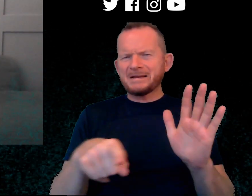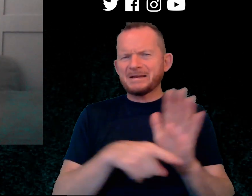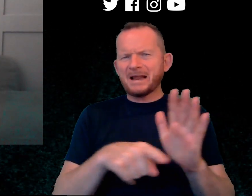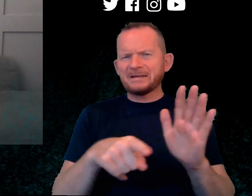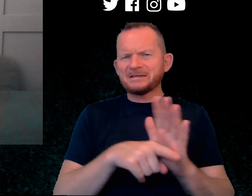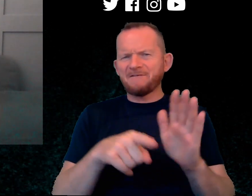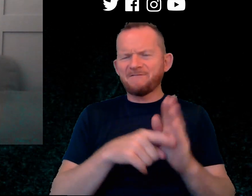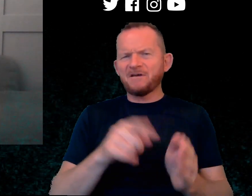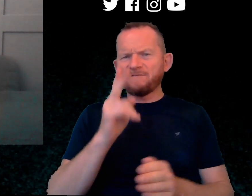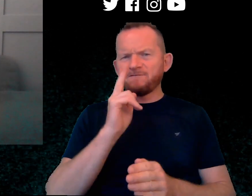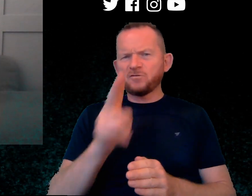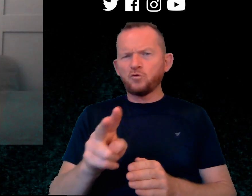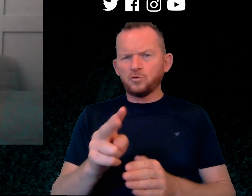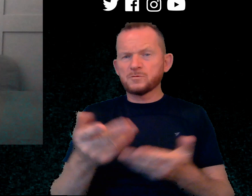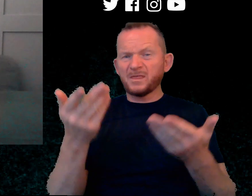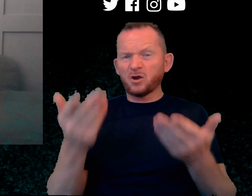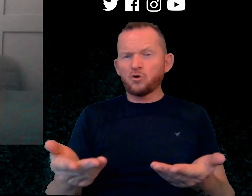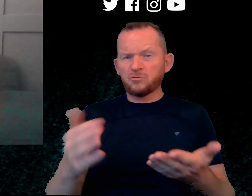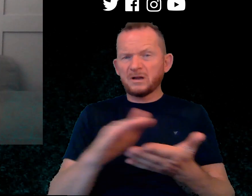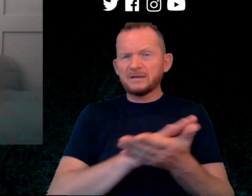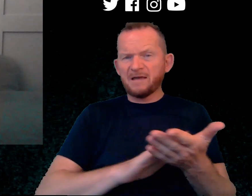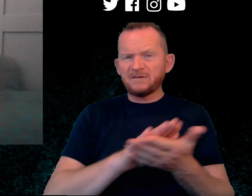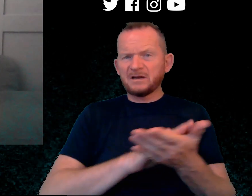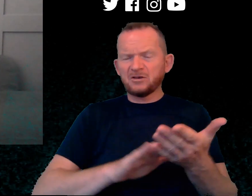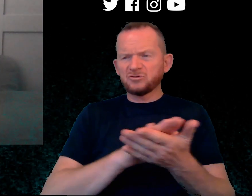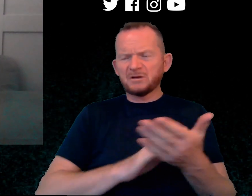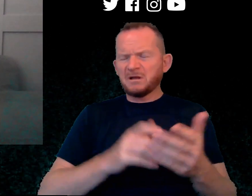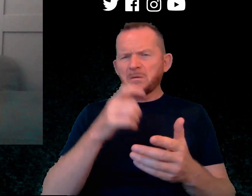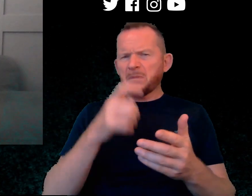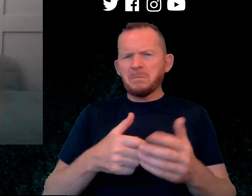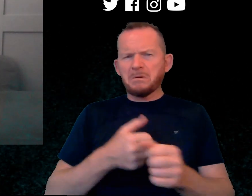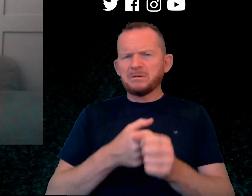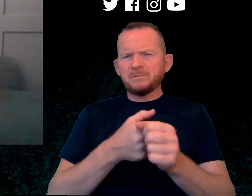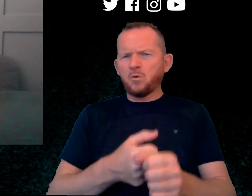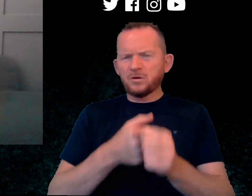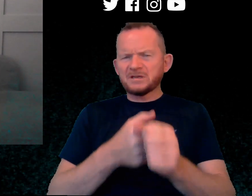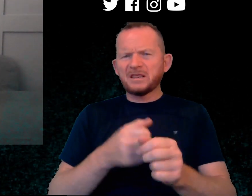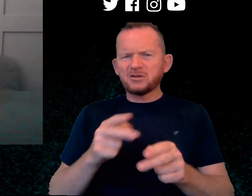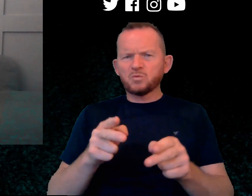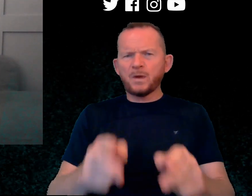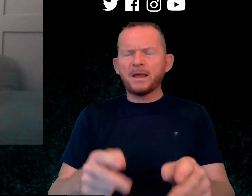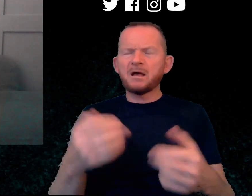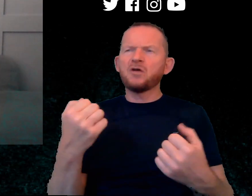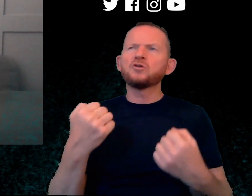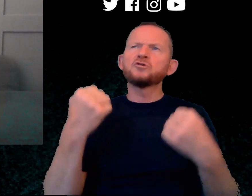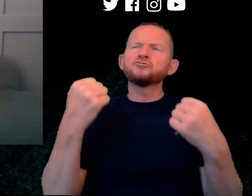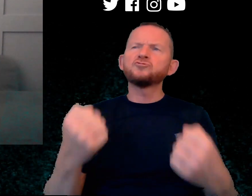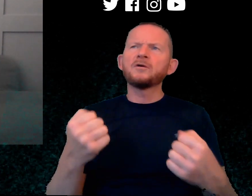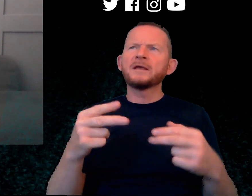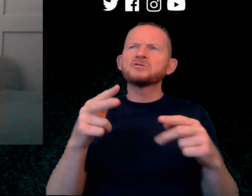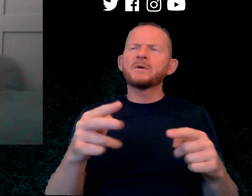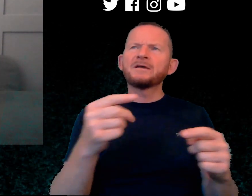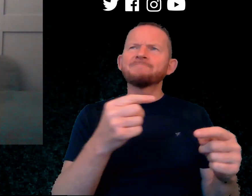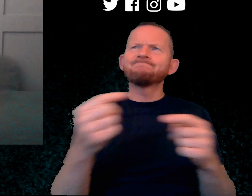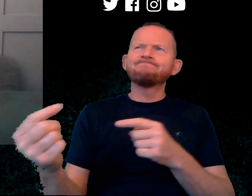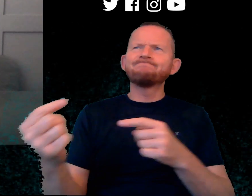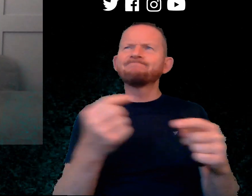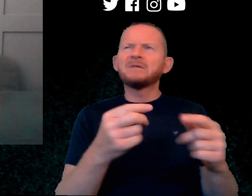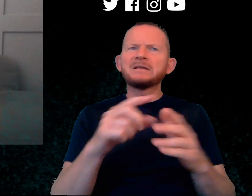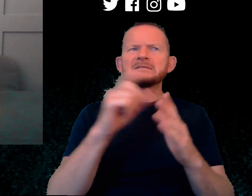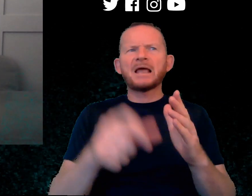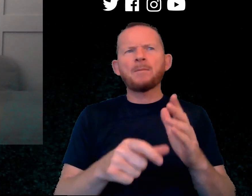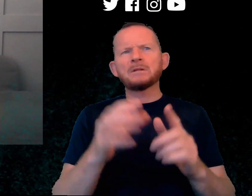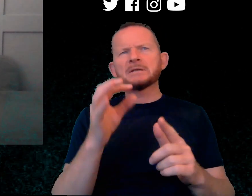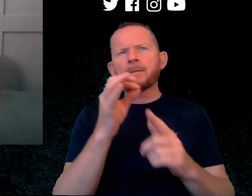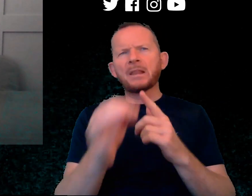this interpretation of the term and negative connotations that come along with the current definition, it's unlikely to get people behind it in this